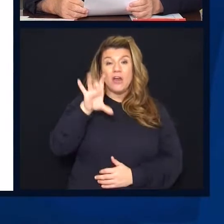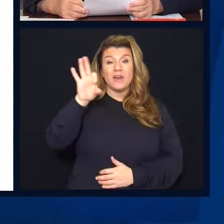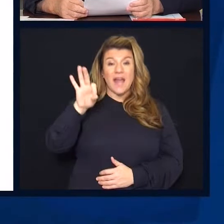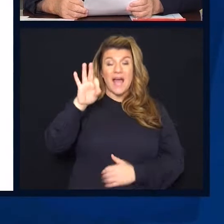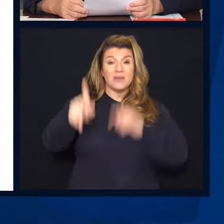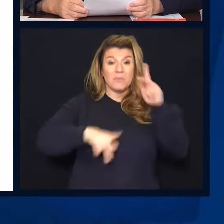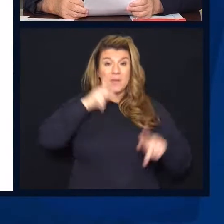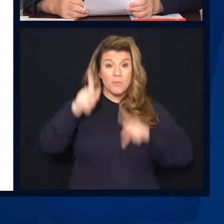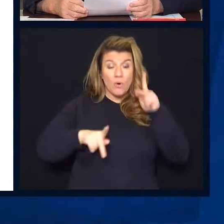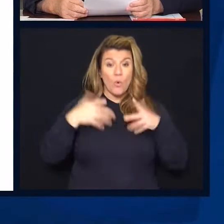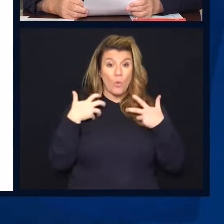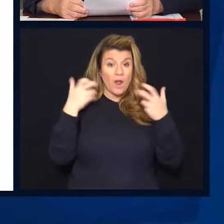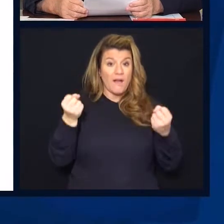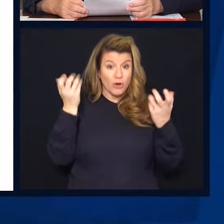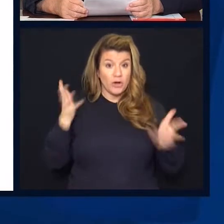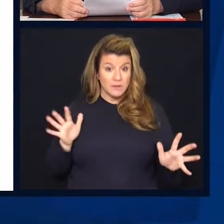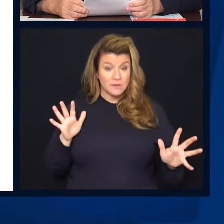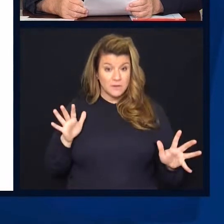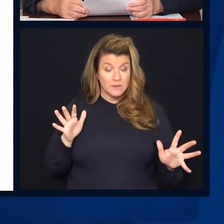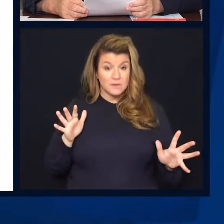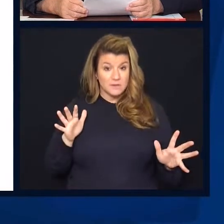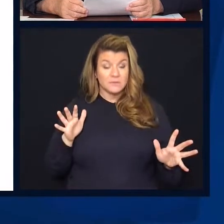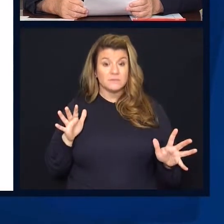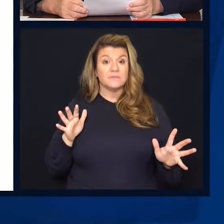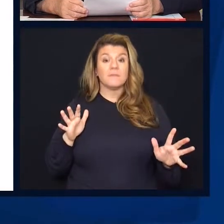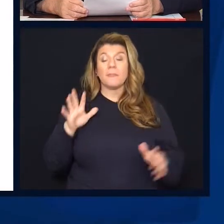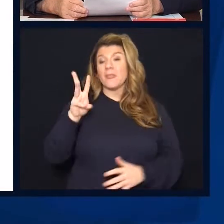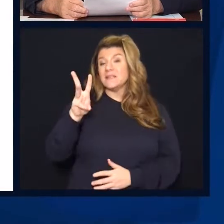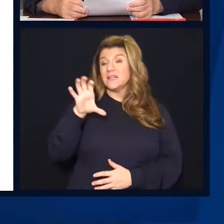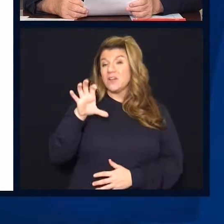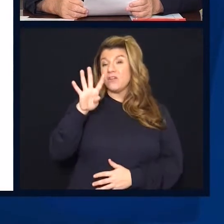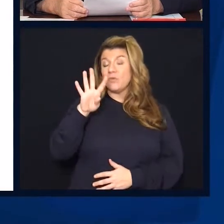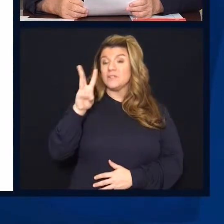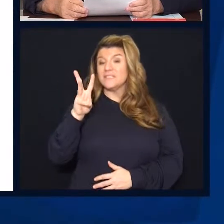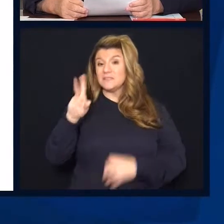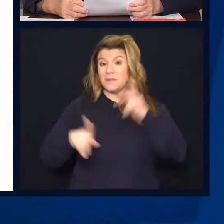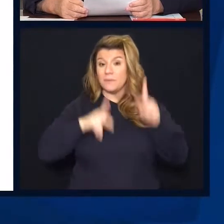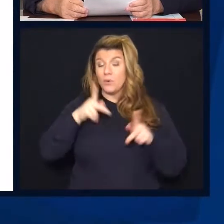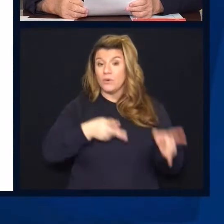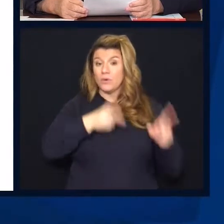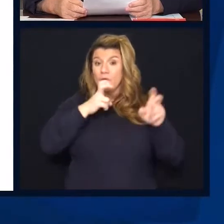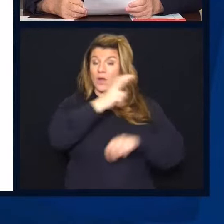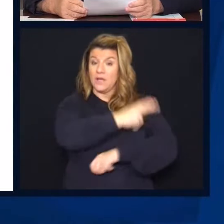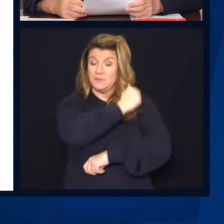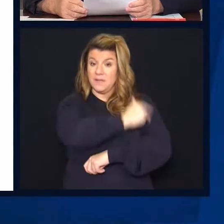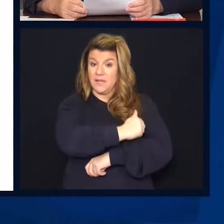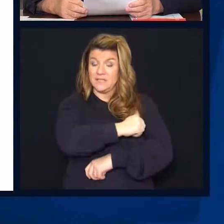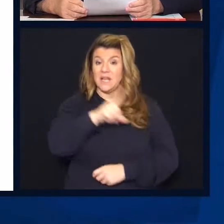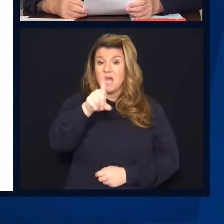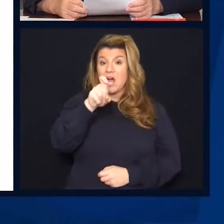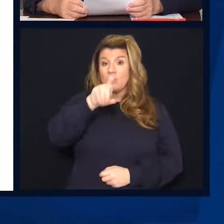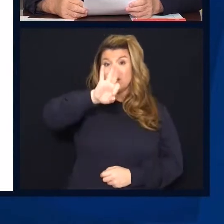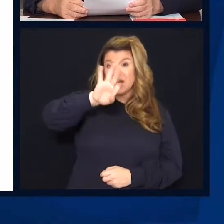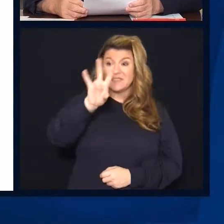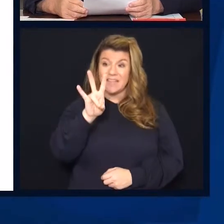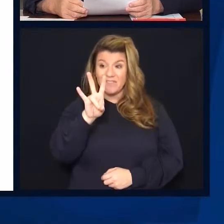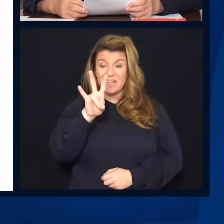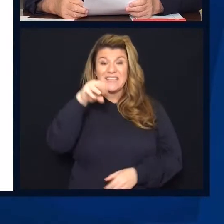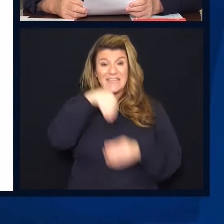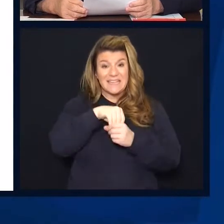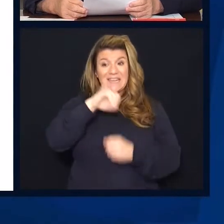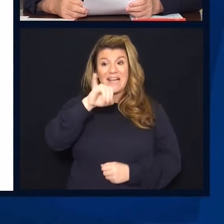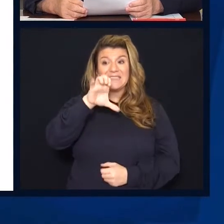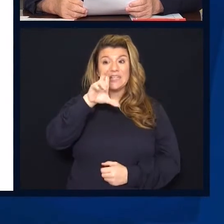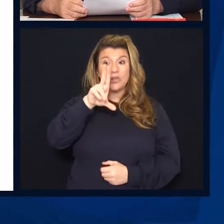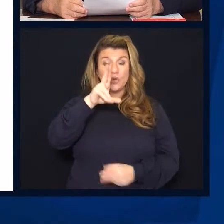311,809 people that have recovered, with 646 people hospitalized, 197 in the